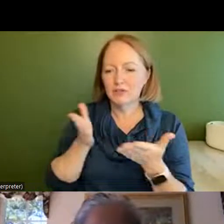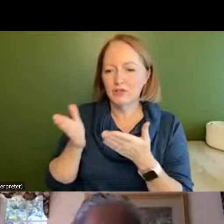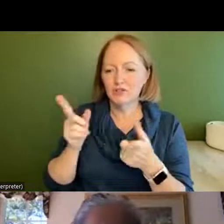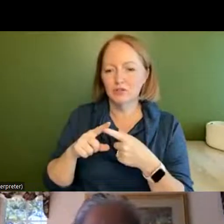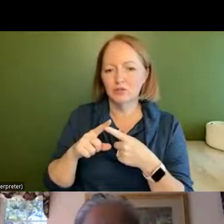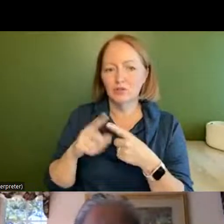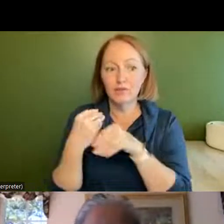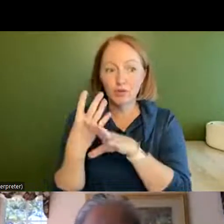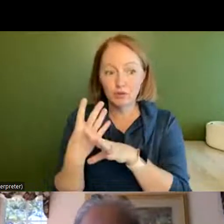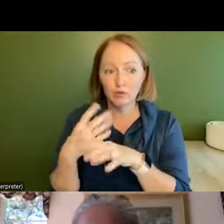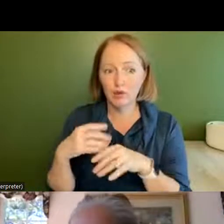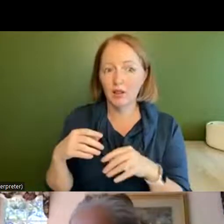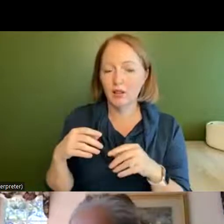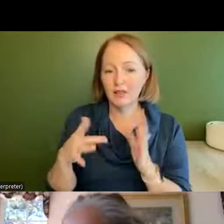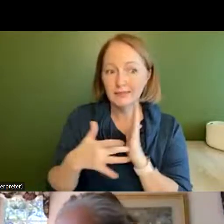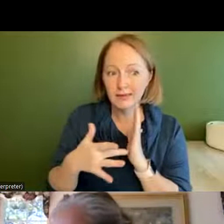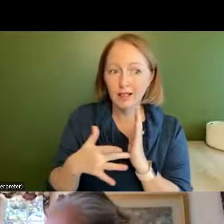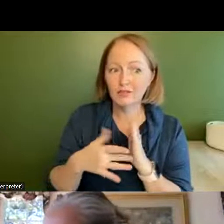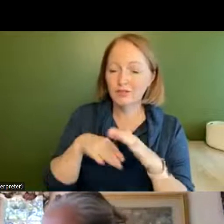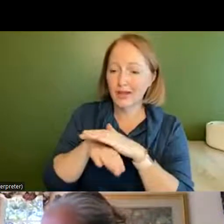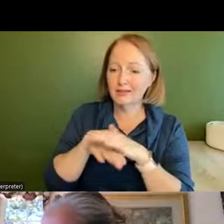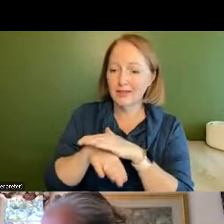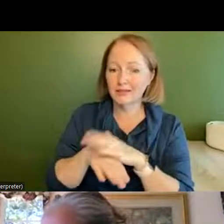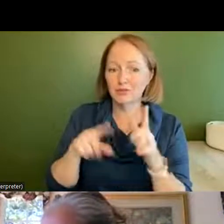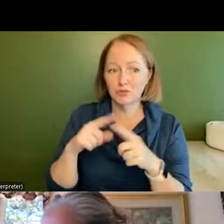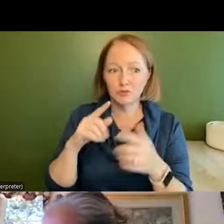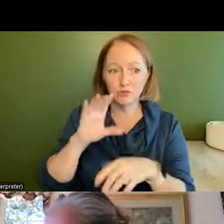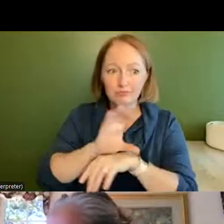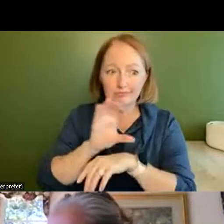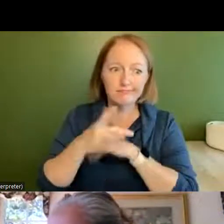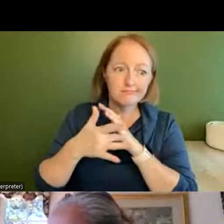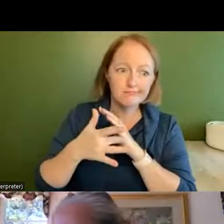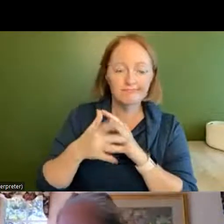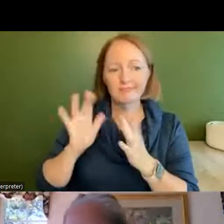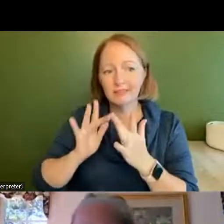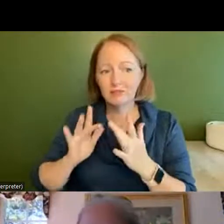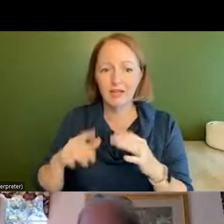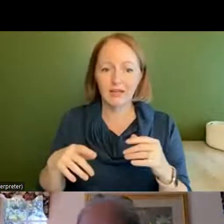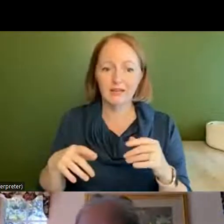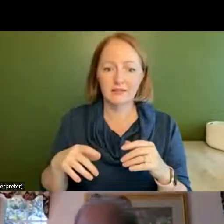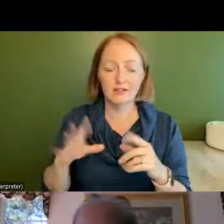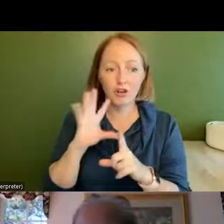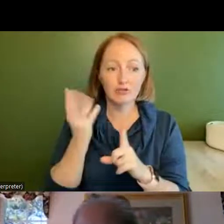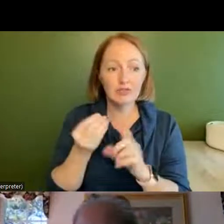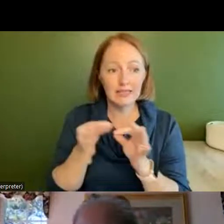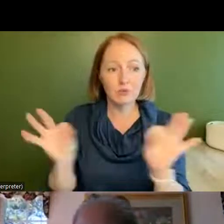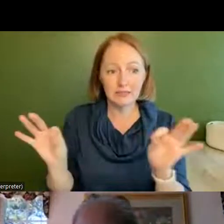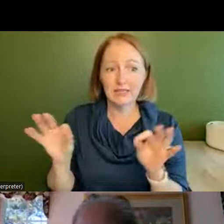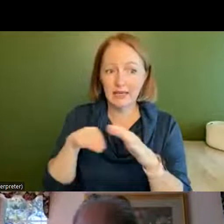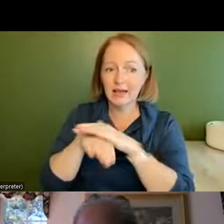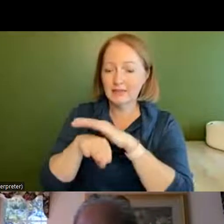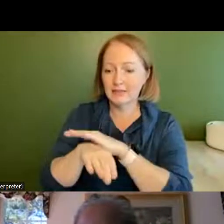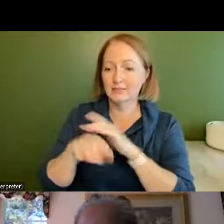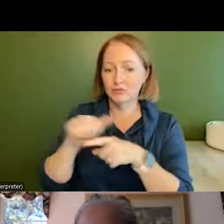virtual format, technology access to devices, to internet, culturally and linguistically